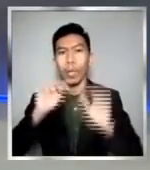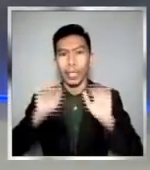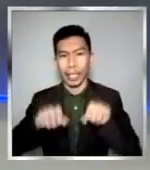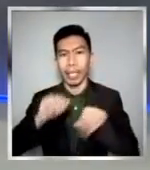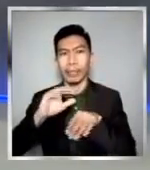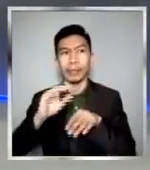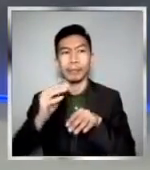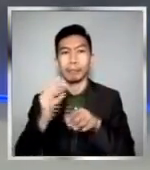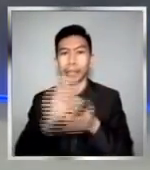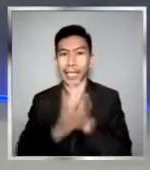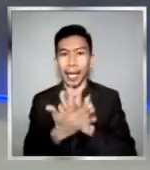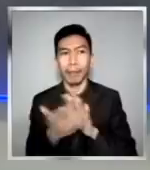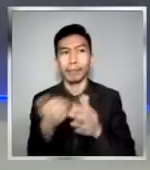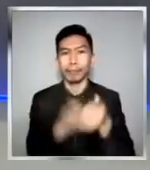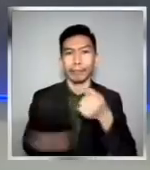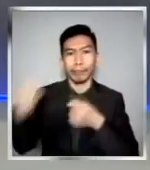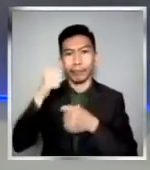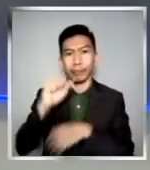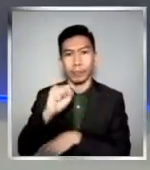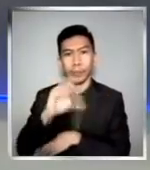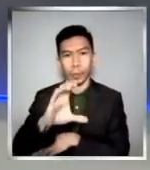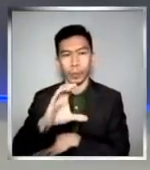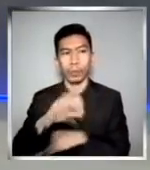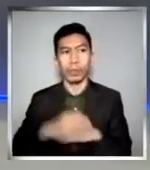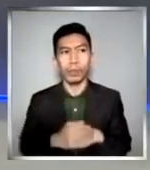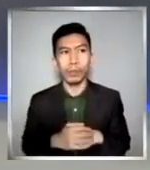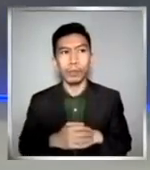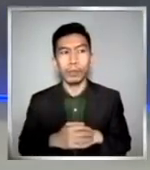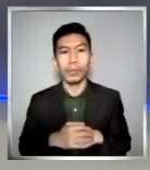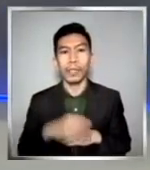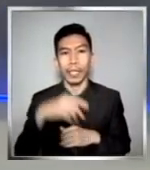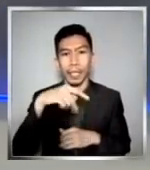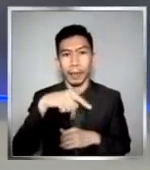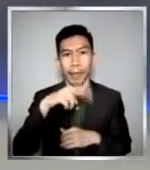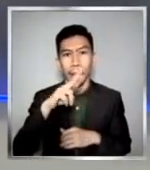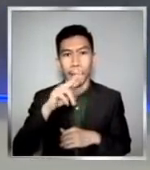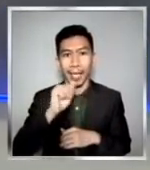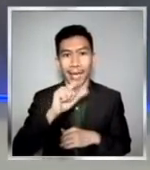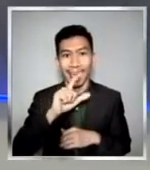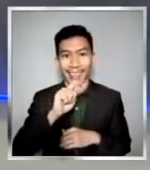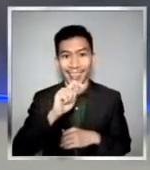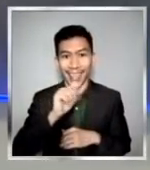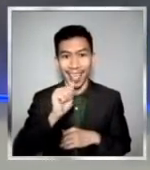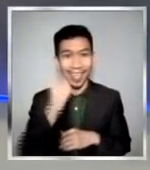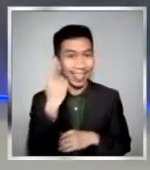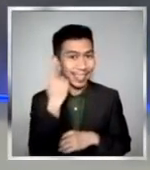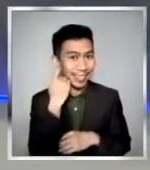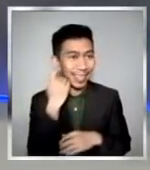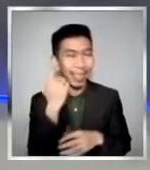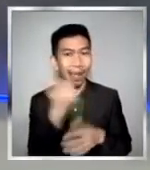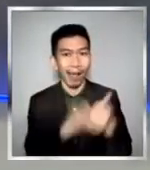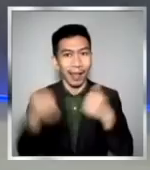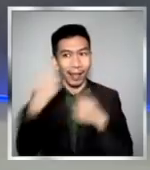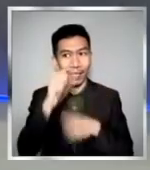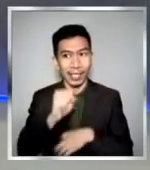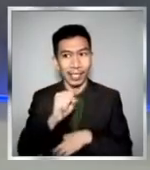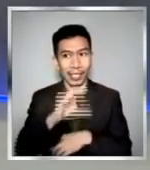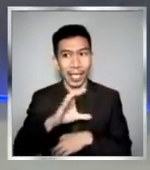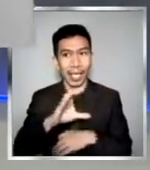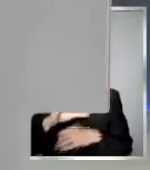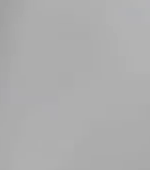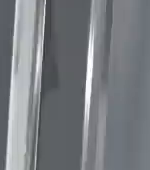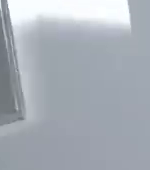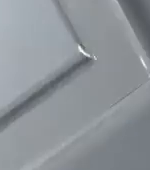Chief Justice Peralta, nagbigay na po ng farewell speech 2 araw bago ang kanyang pagre-retiro. Nakatutok si Cedric